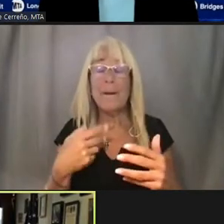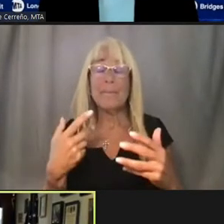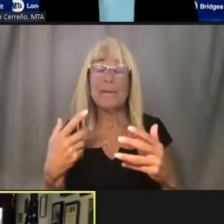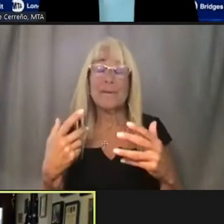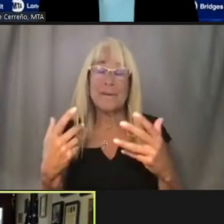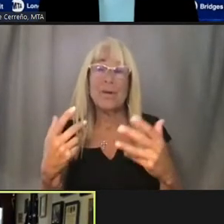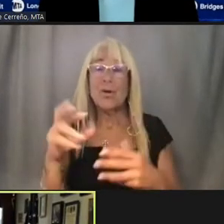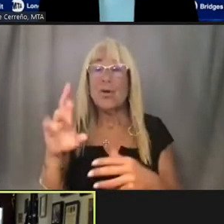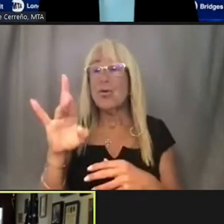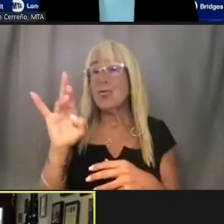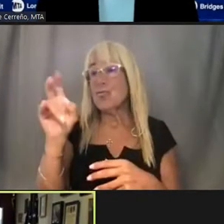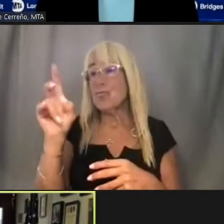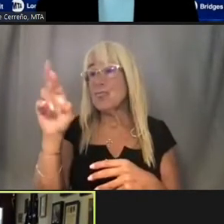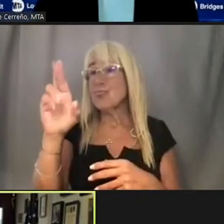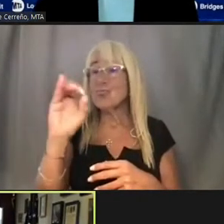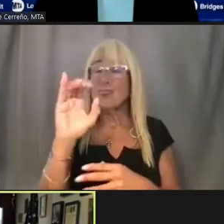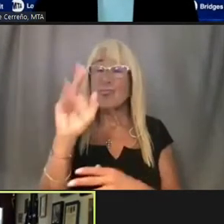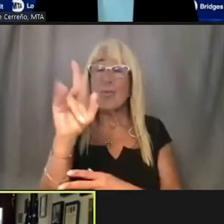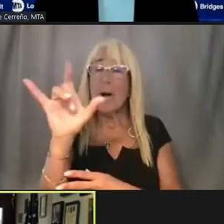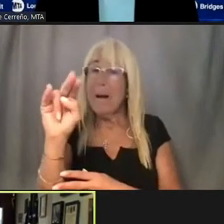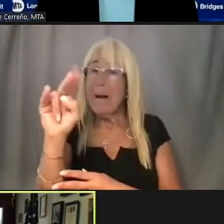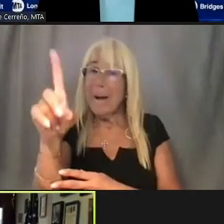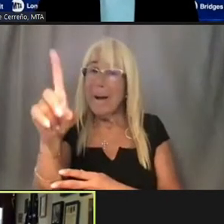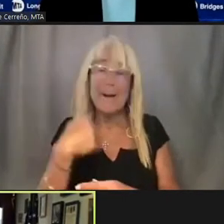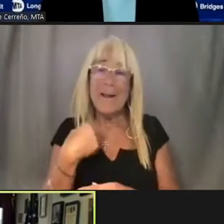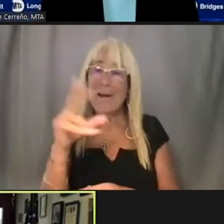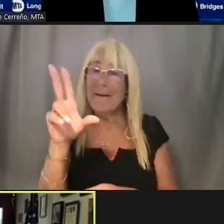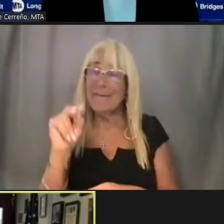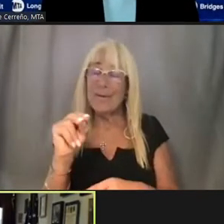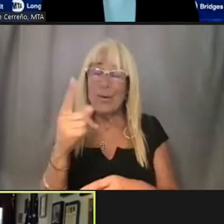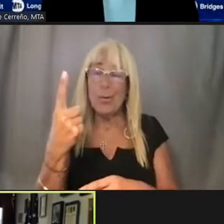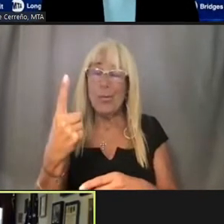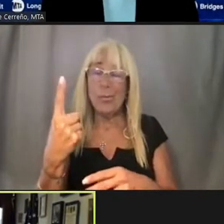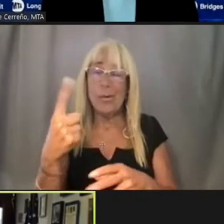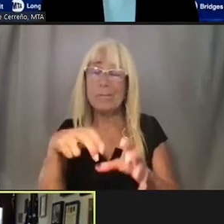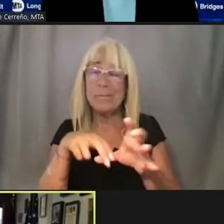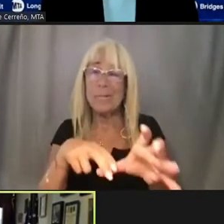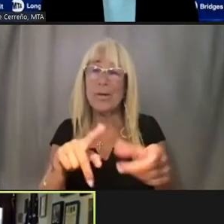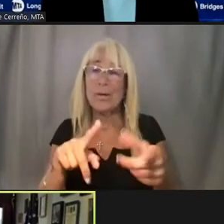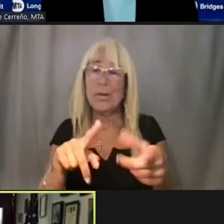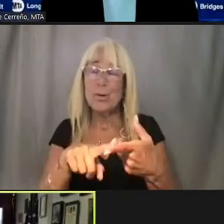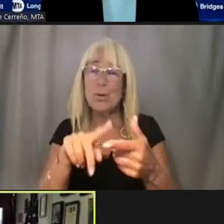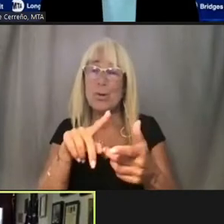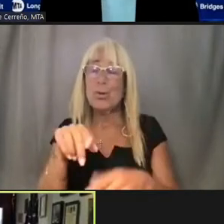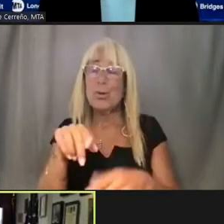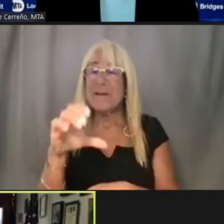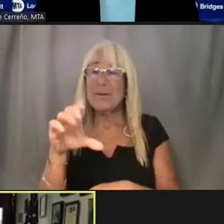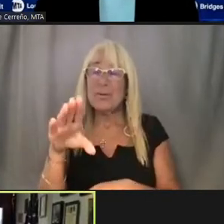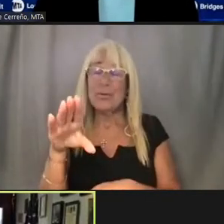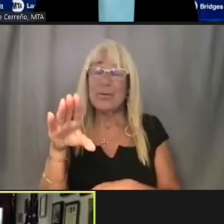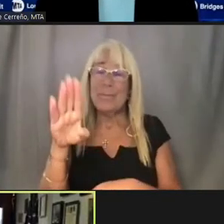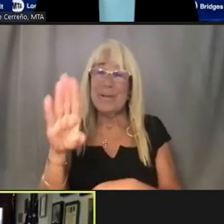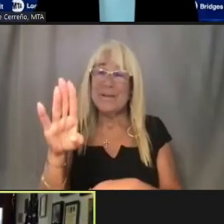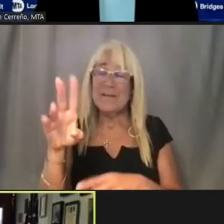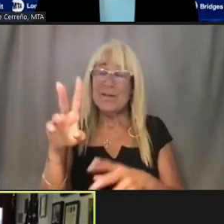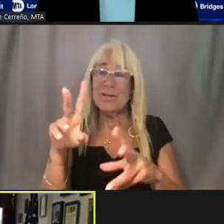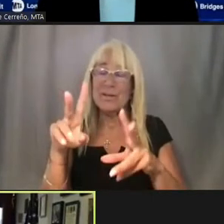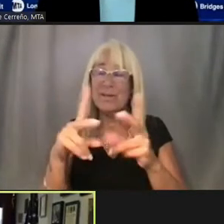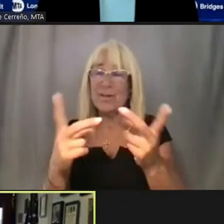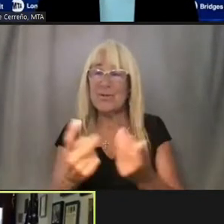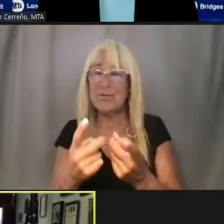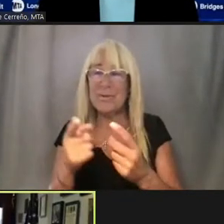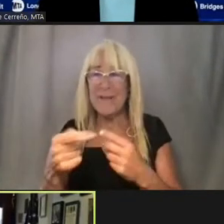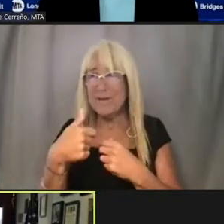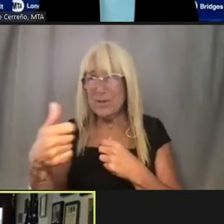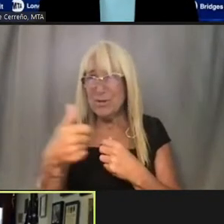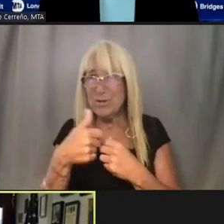Rockland County has no one-seat railroad to the central business district and severely limited mass transit Alternatives this